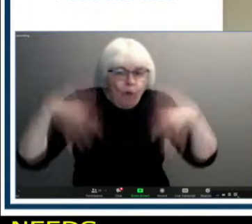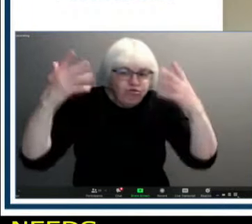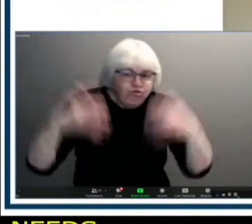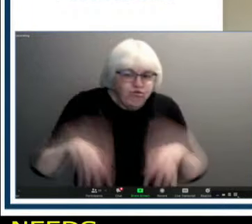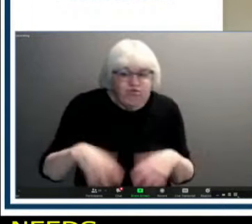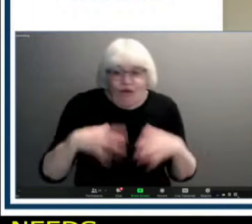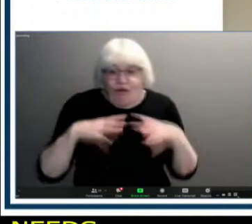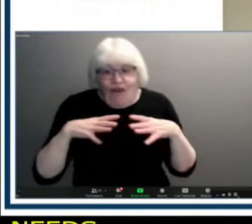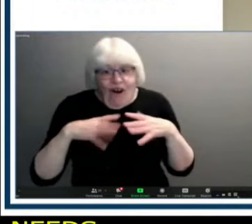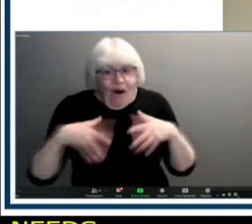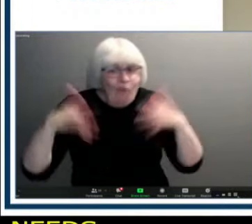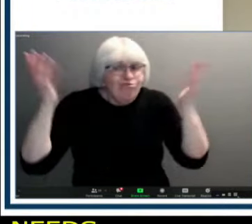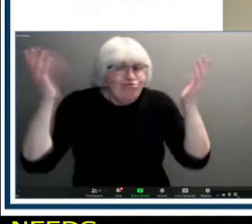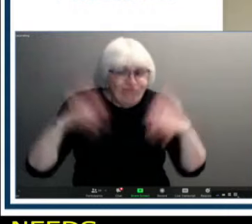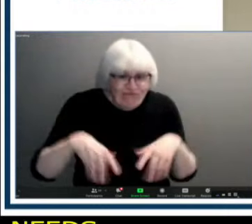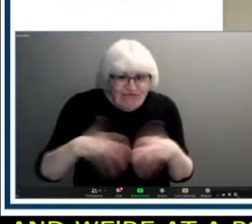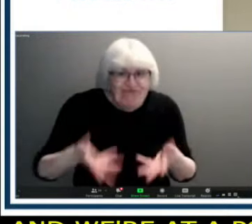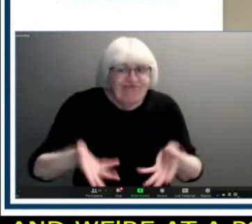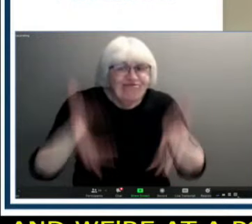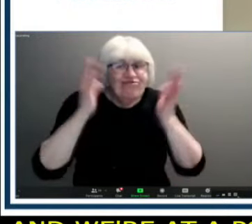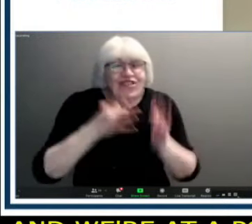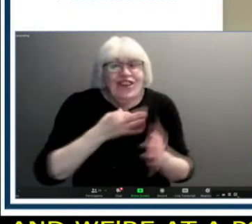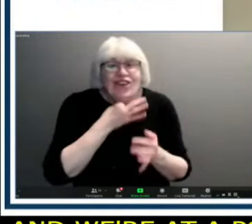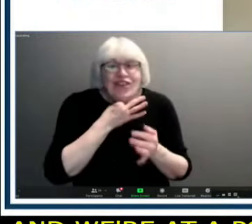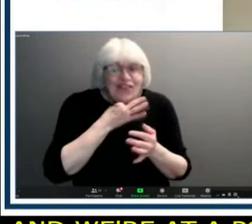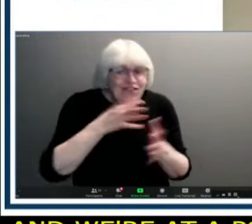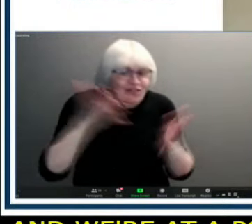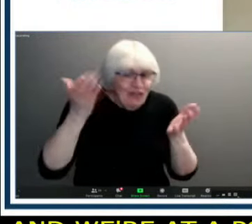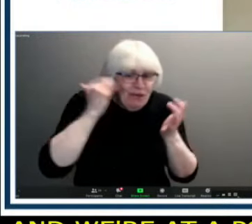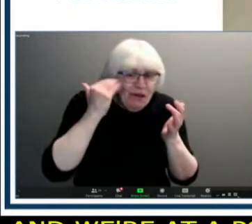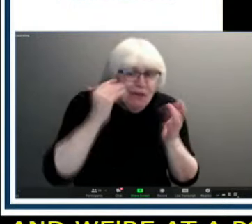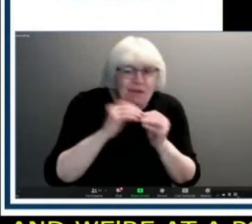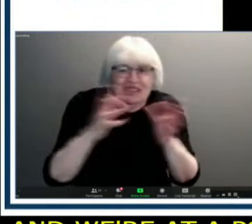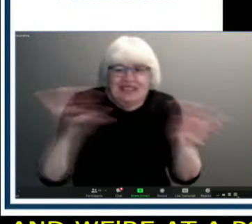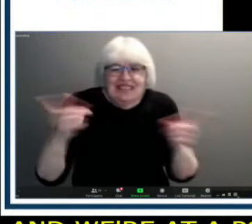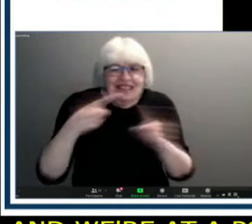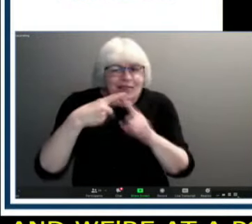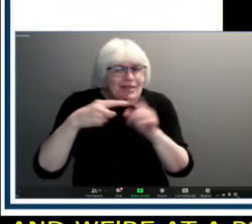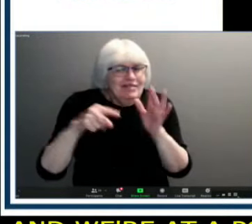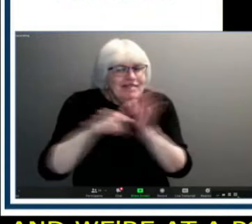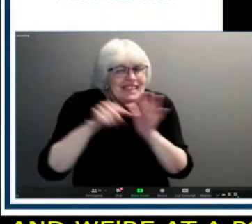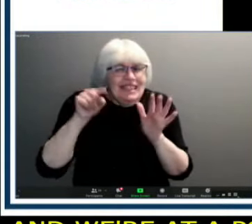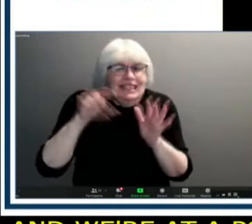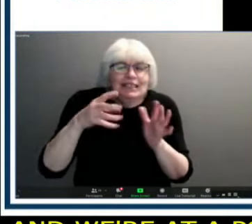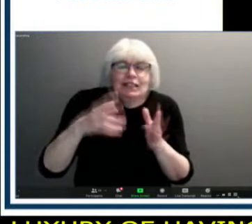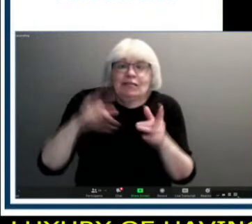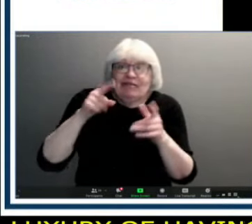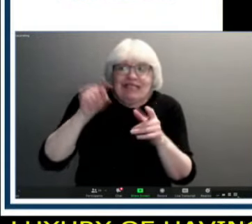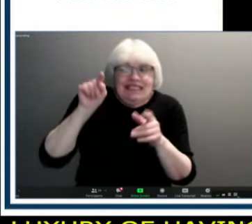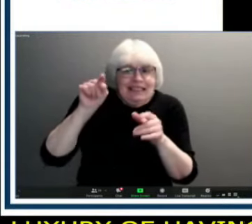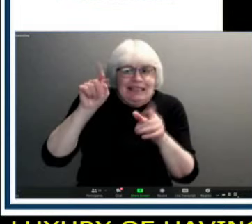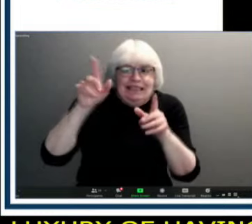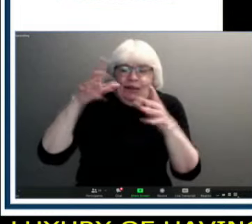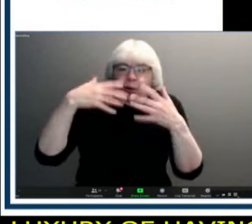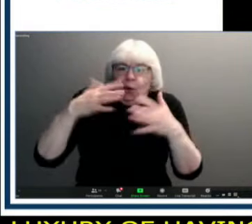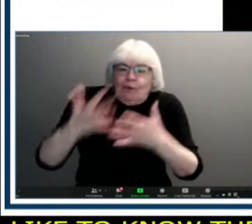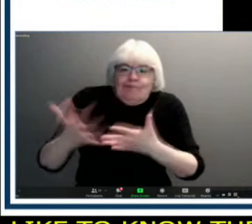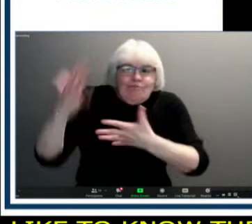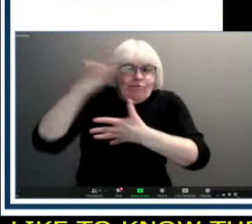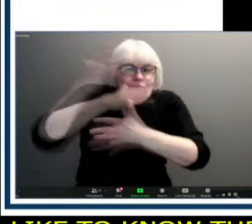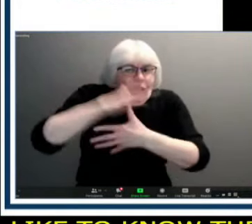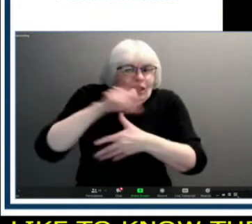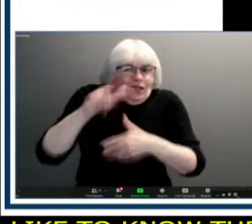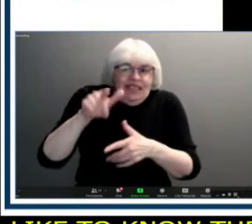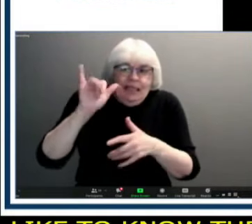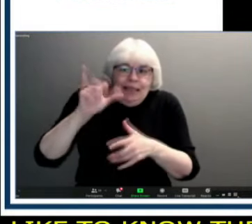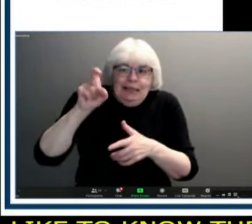they'd like to know their status on an ongoing basis. And that is all the time we have today. Apologies to anyone we didn't get to. Over